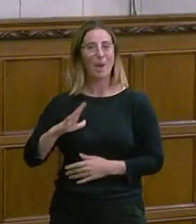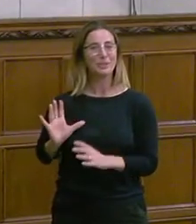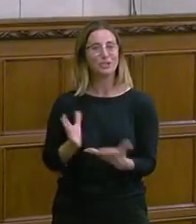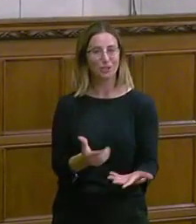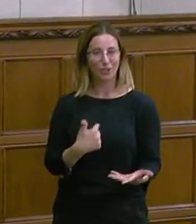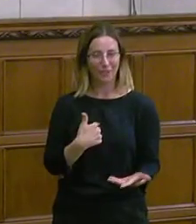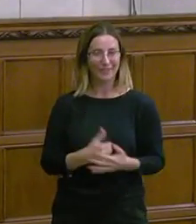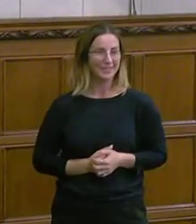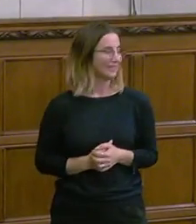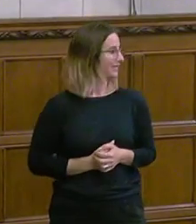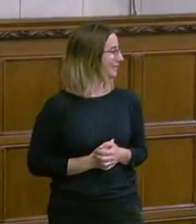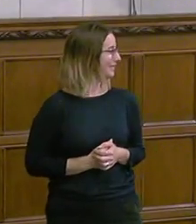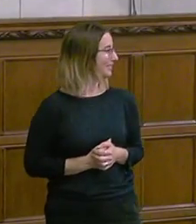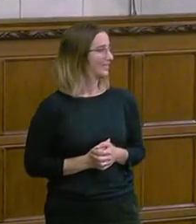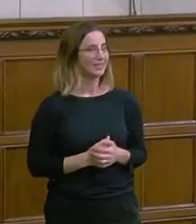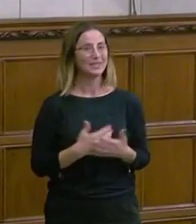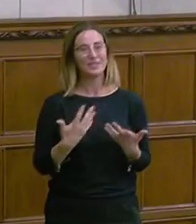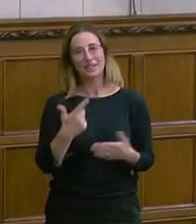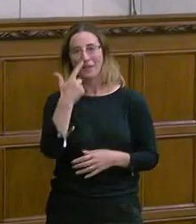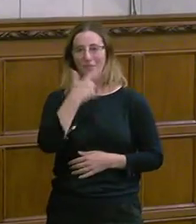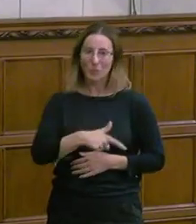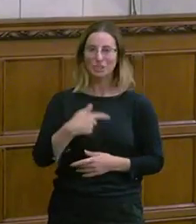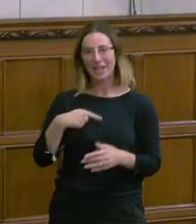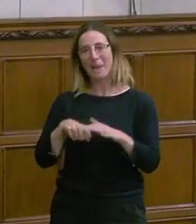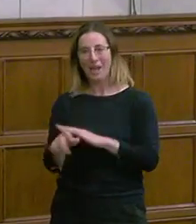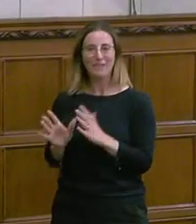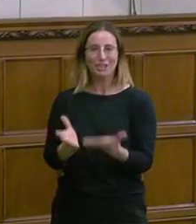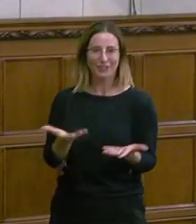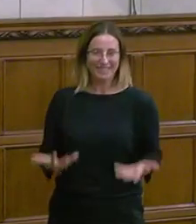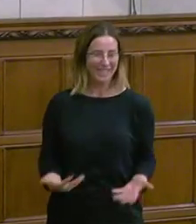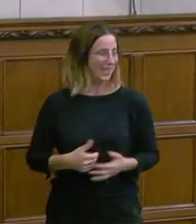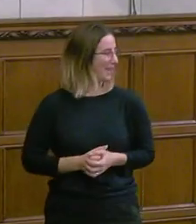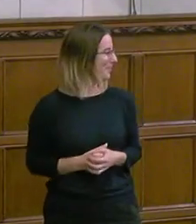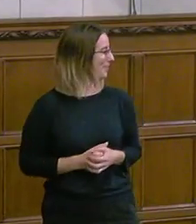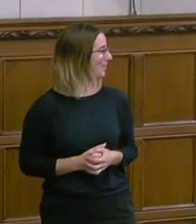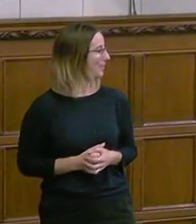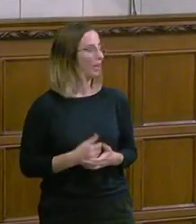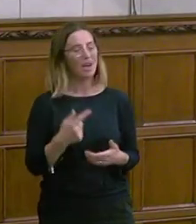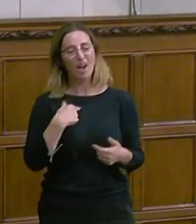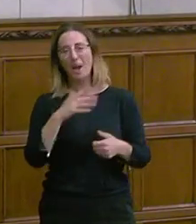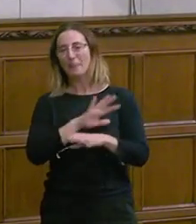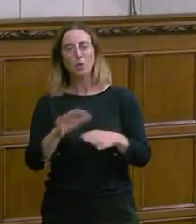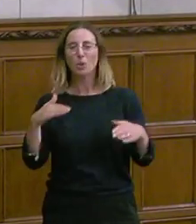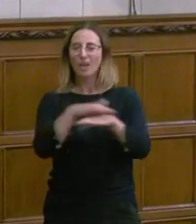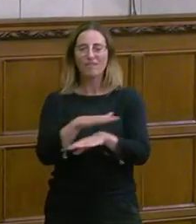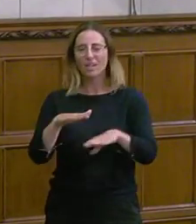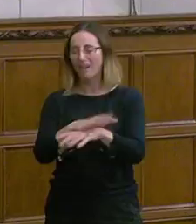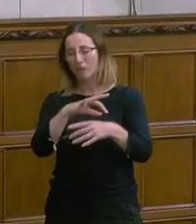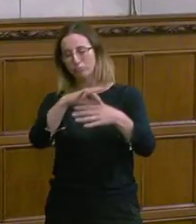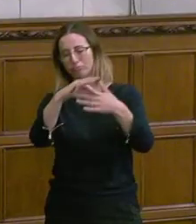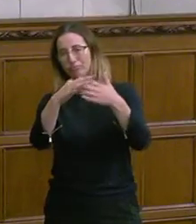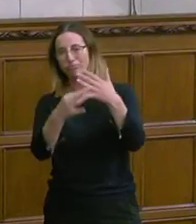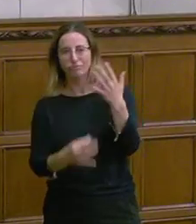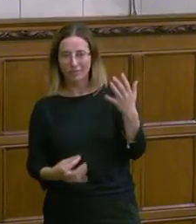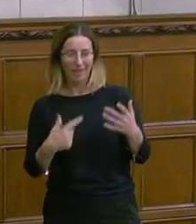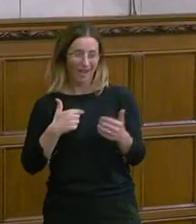joined. Fortunately, I'm now out of the fire service and I can do it. I'm not going to go over the many issues that have been raised. I agree with